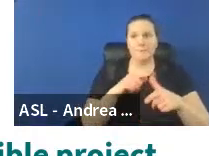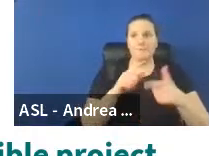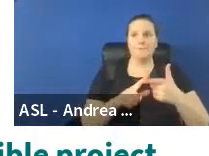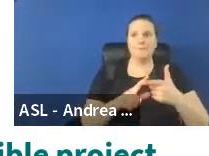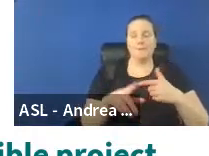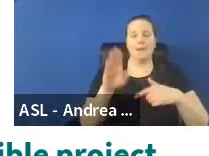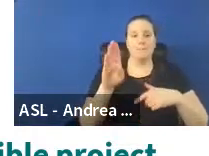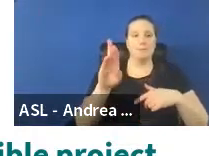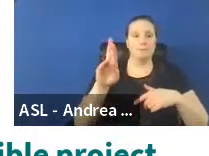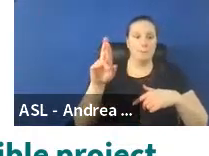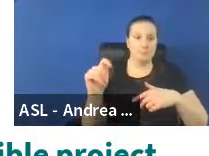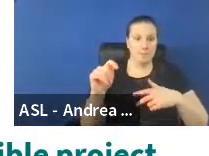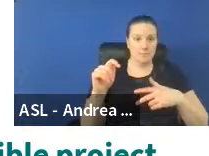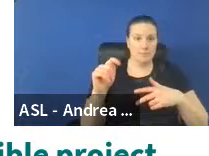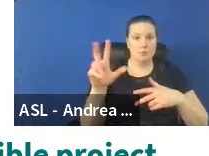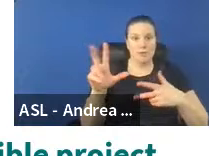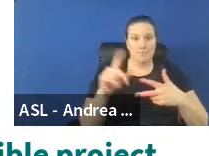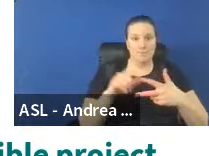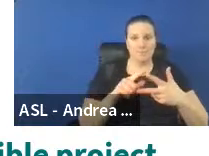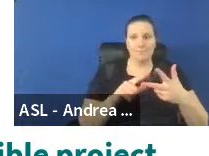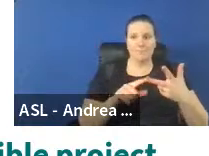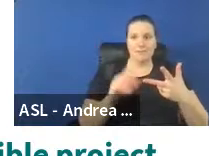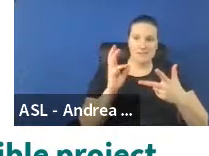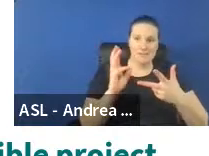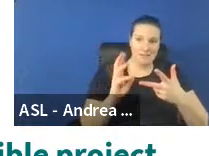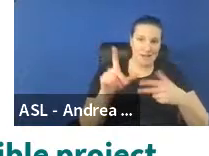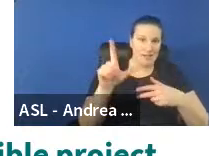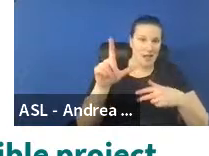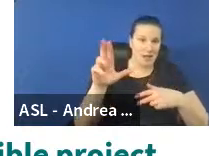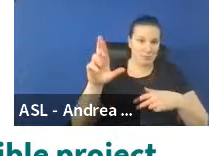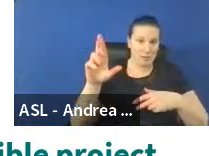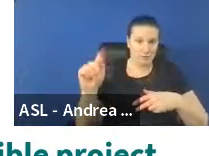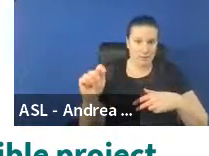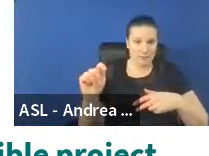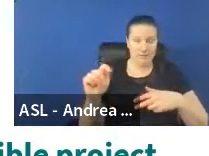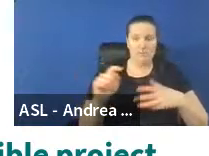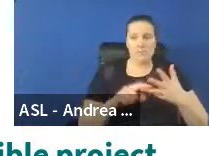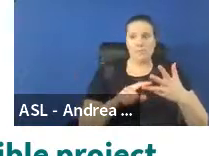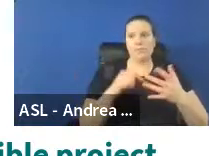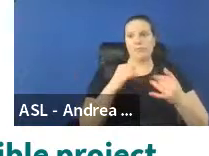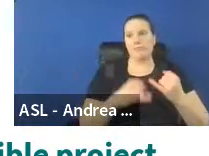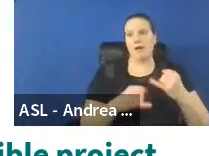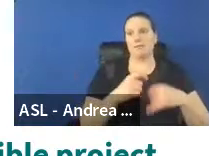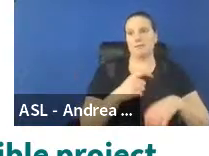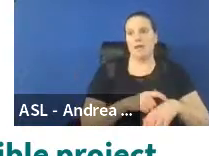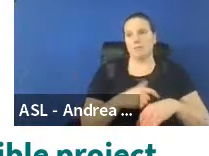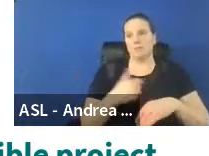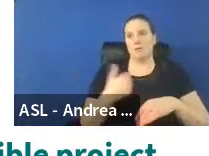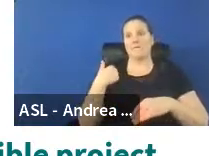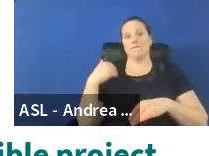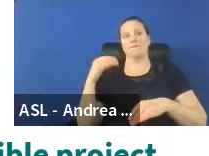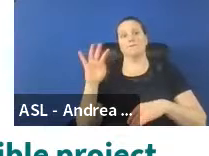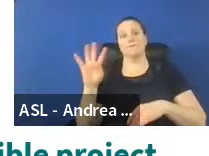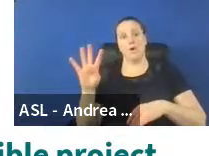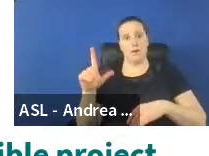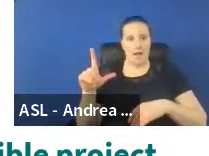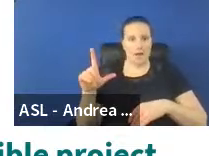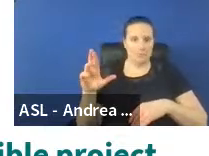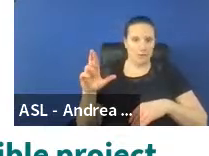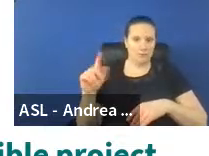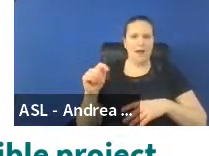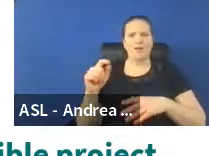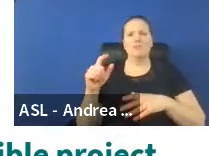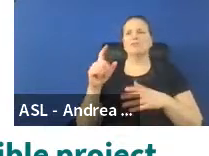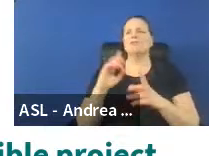transit, and then we had 6 that were light rail transit. The last time that we came to see you, we had 4 that were light rail transit. So I'll talk about the 2